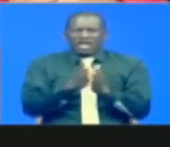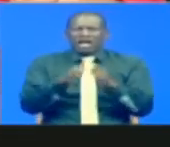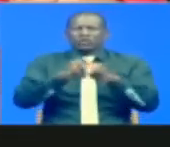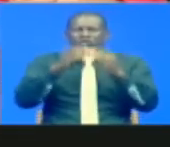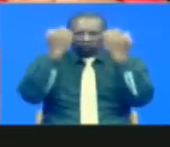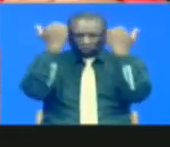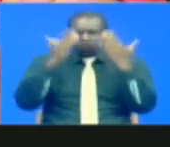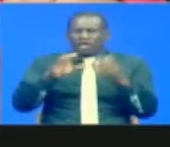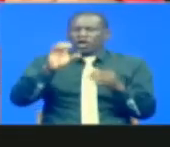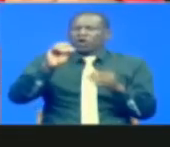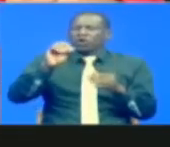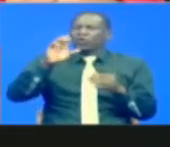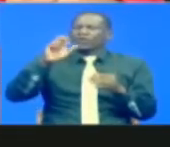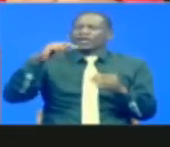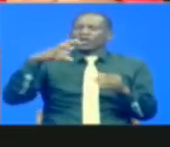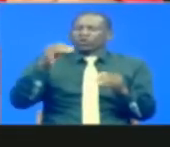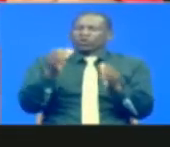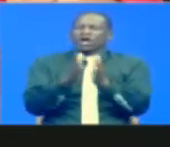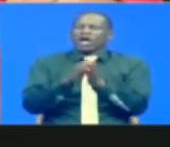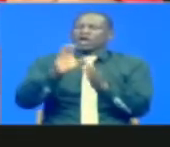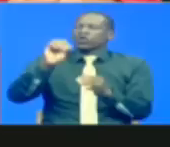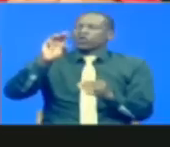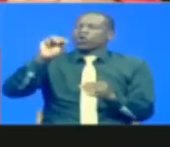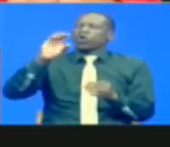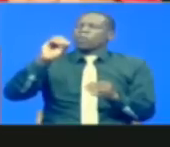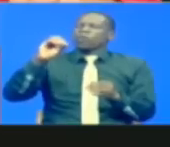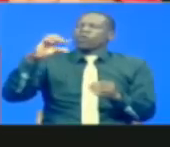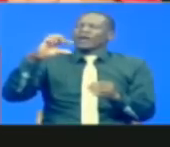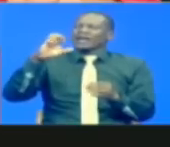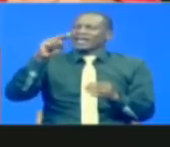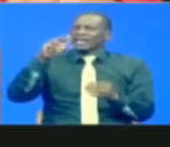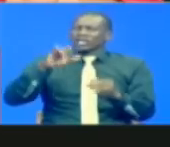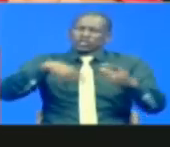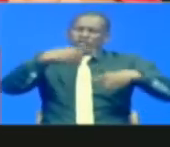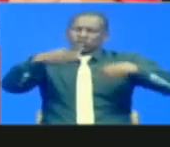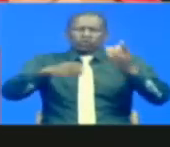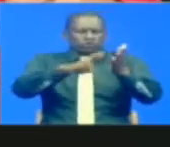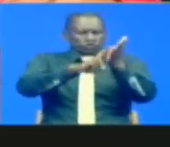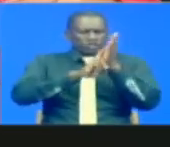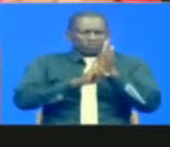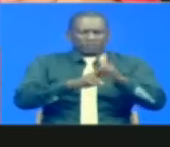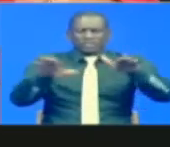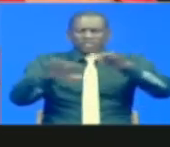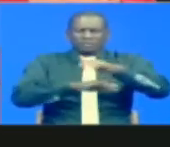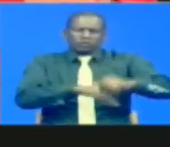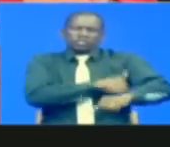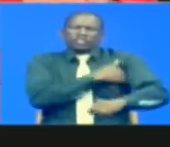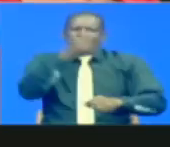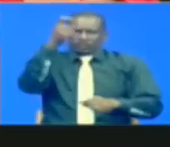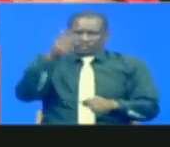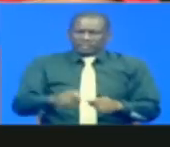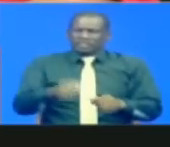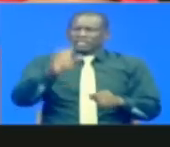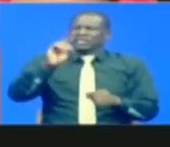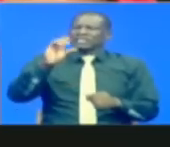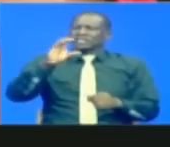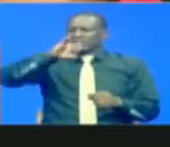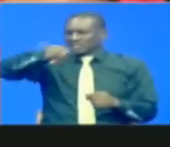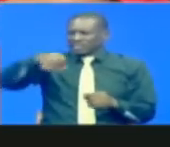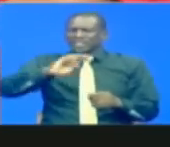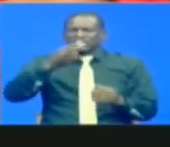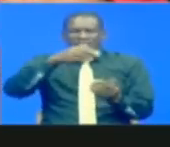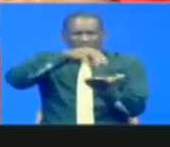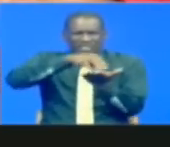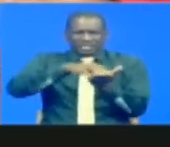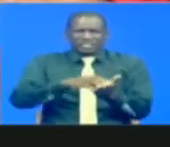Orengo also got the green light to continue representing the Deputy Chief Justice. Well, the DCJ's second petition seeking to have the